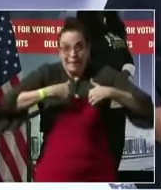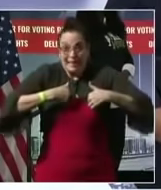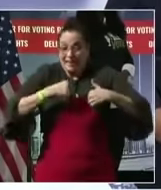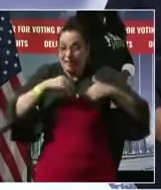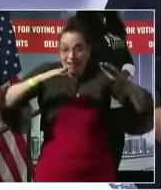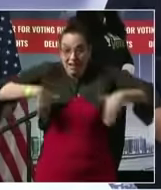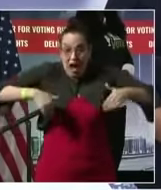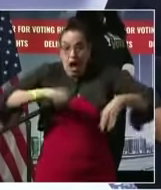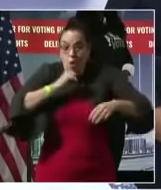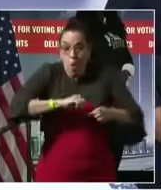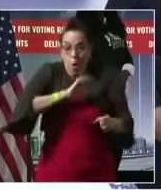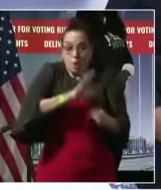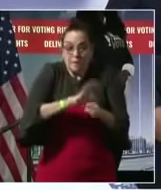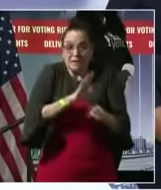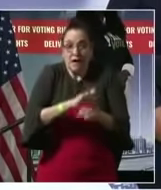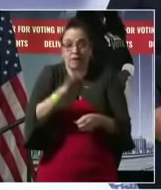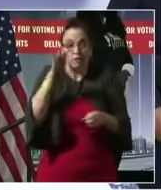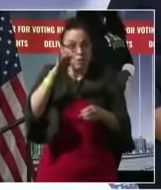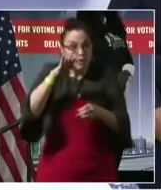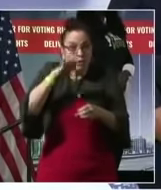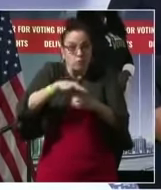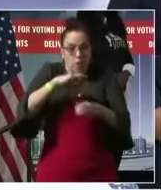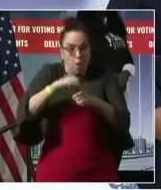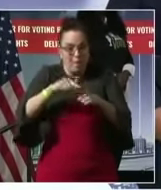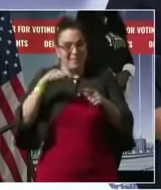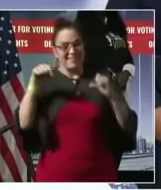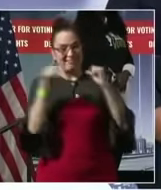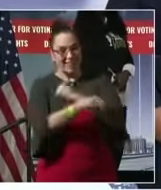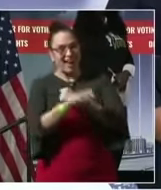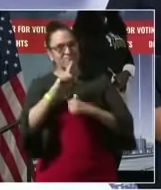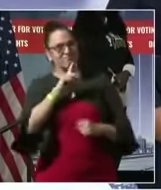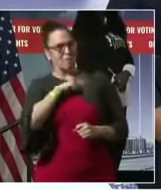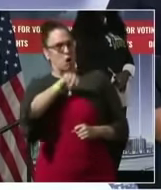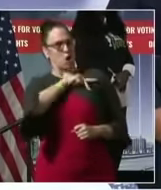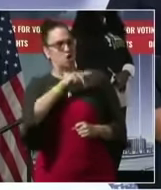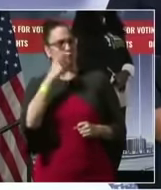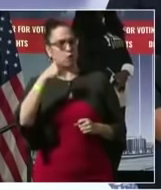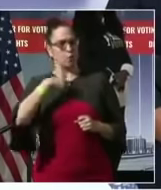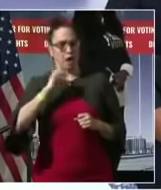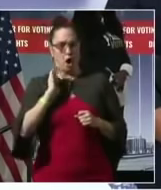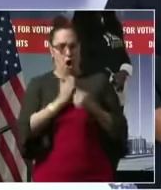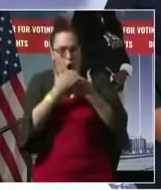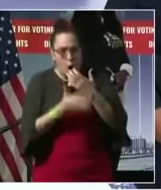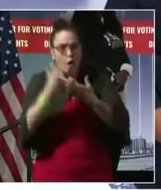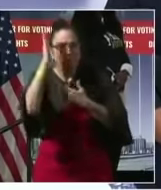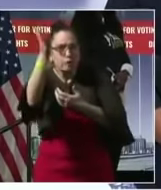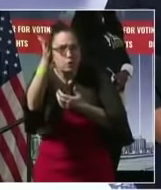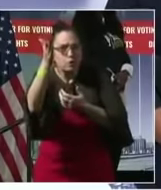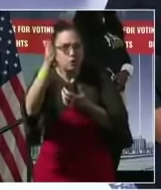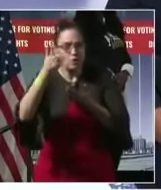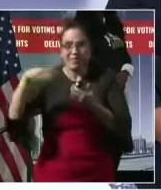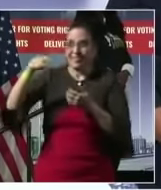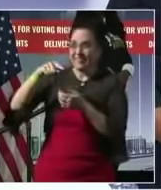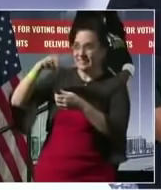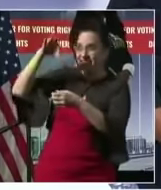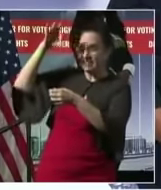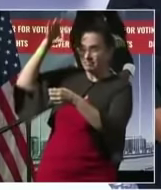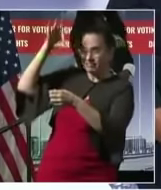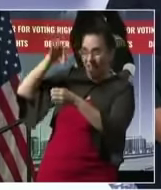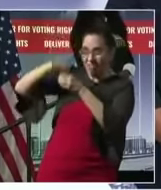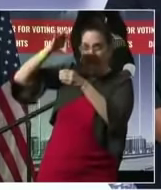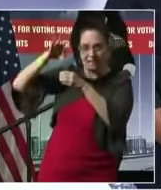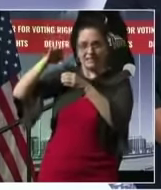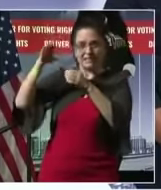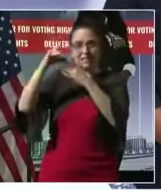vote, this fight is personal for me. It's our future these elected leaders are deciding. It's